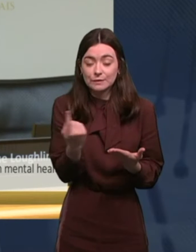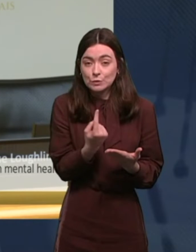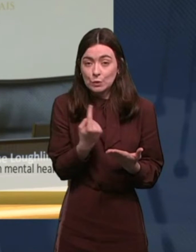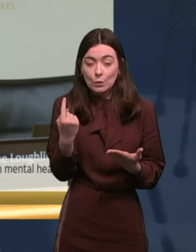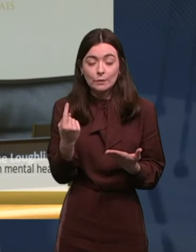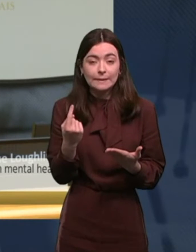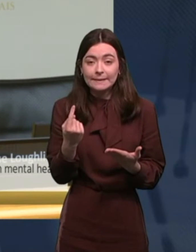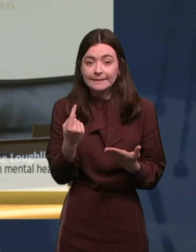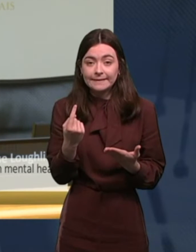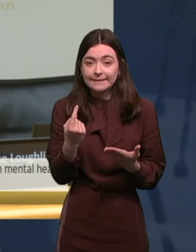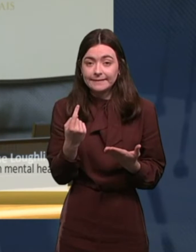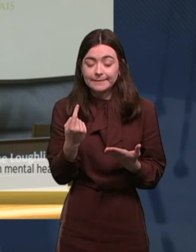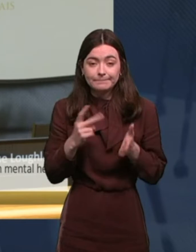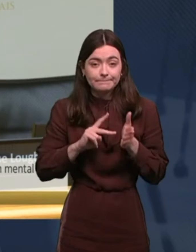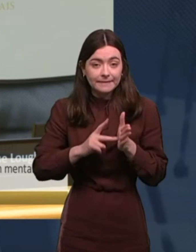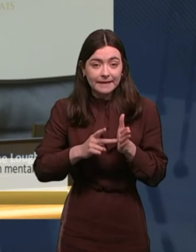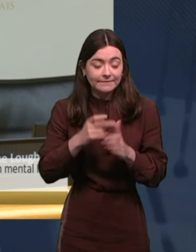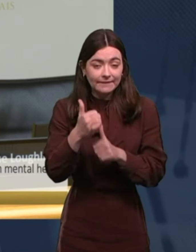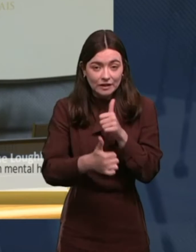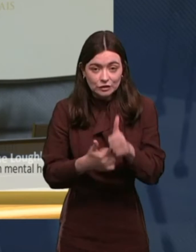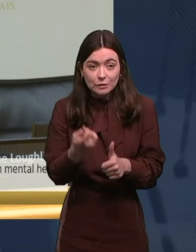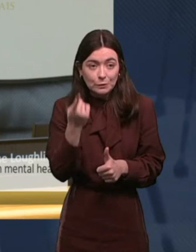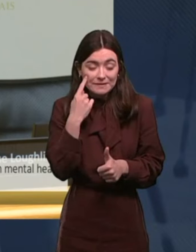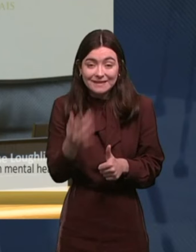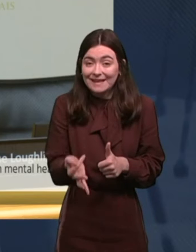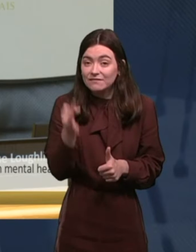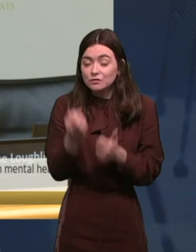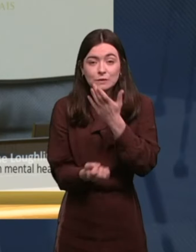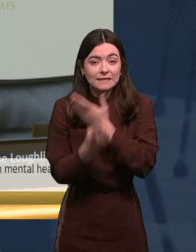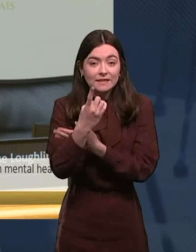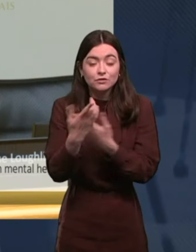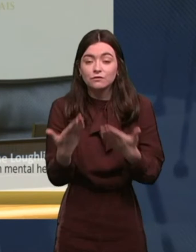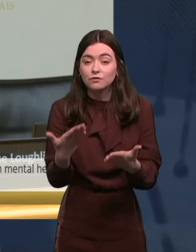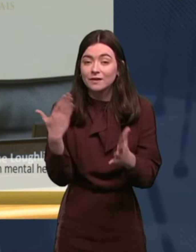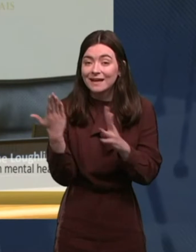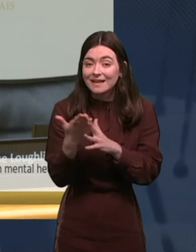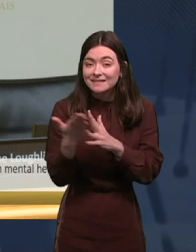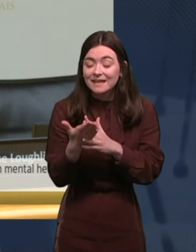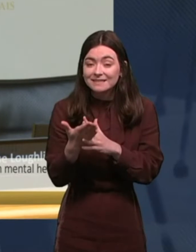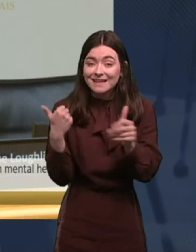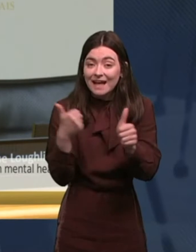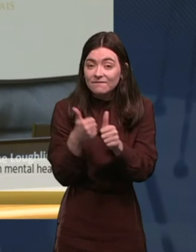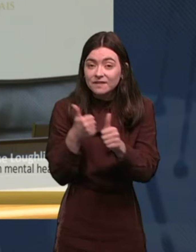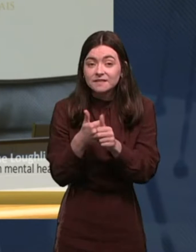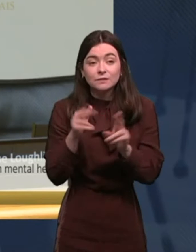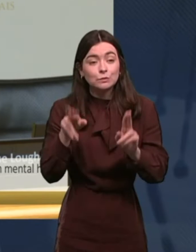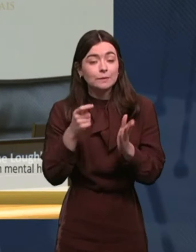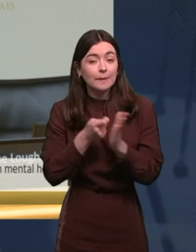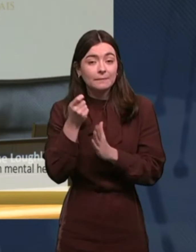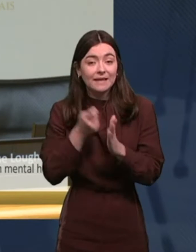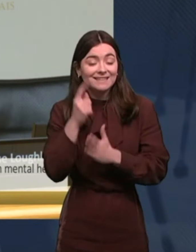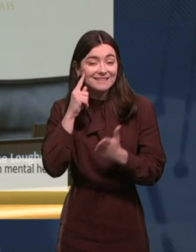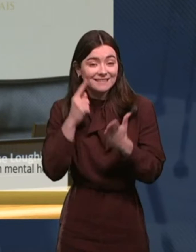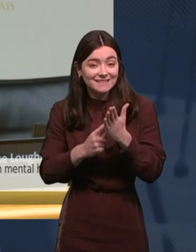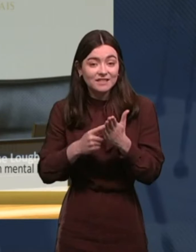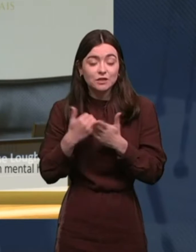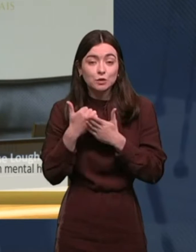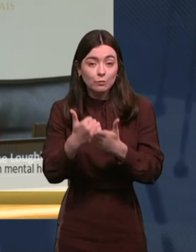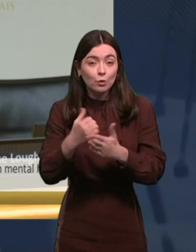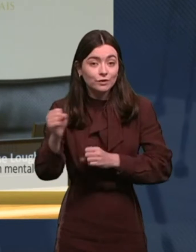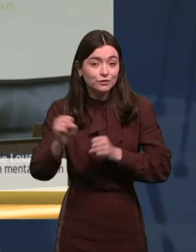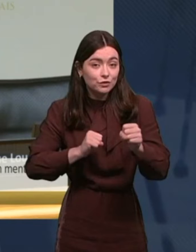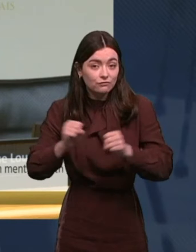then have should there be an issue about access to advocacy would be to make a complaint to the Decision Support Service, say about